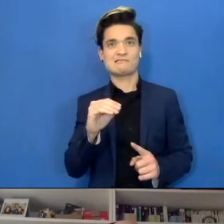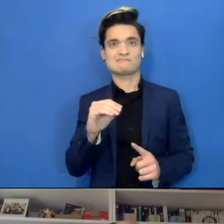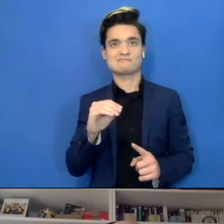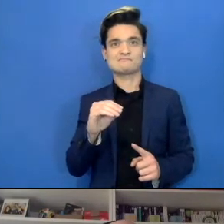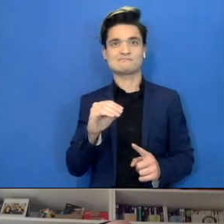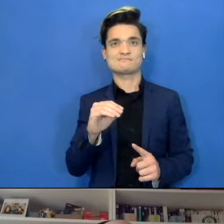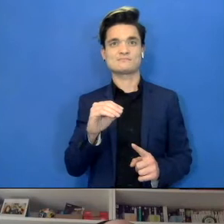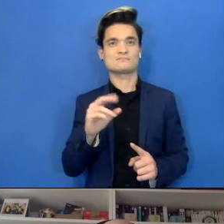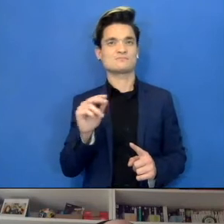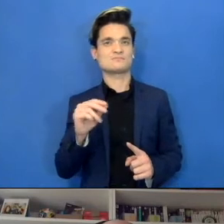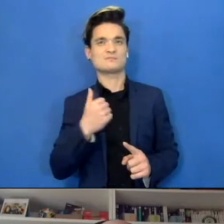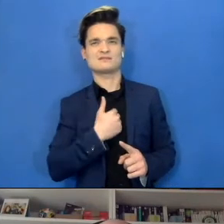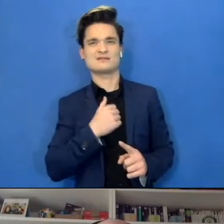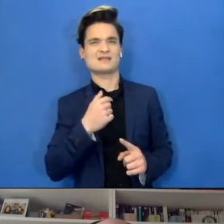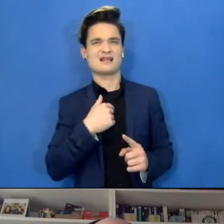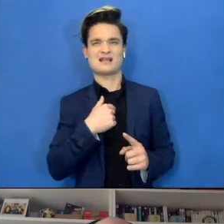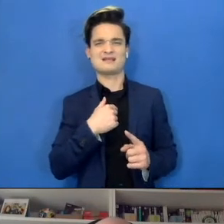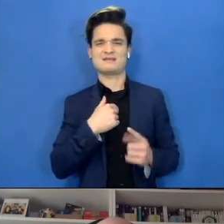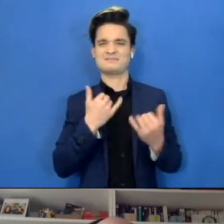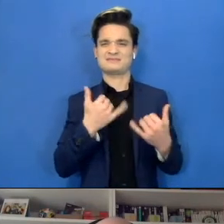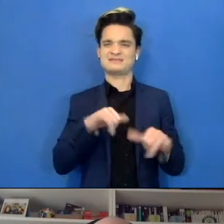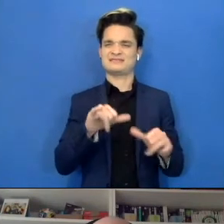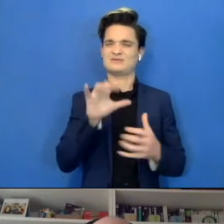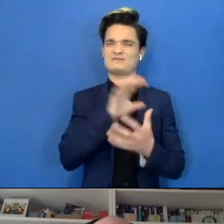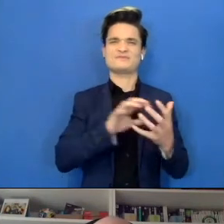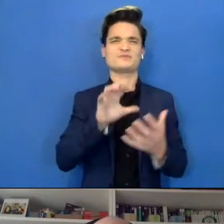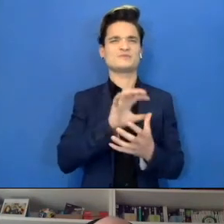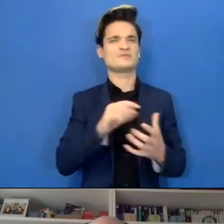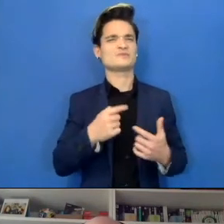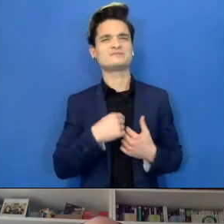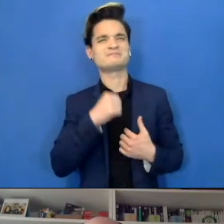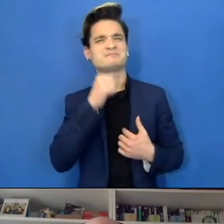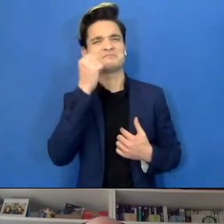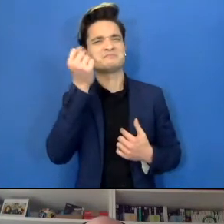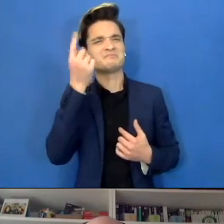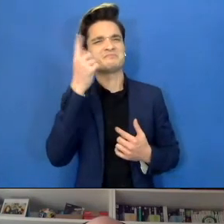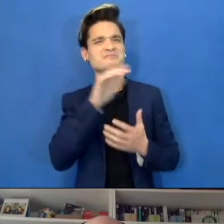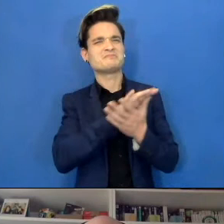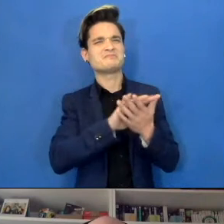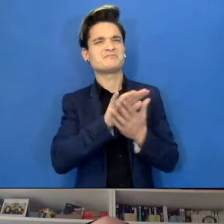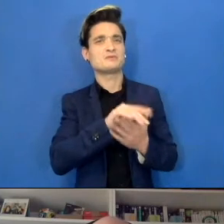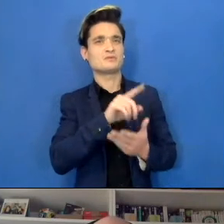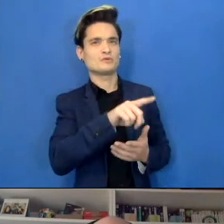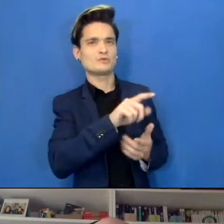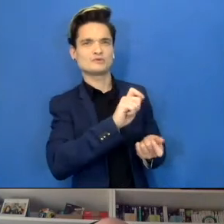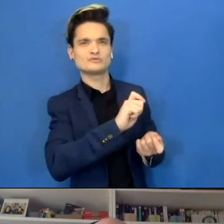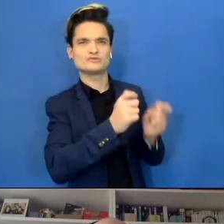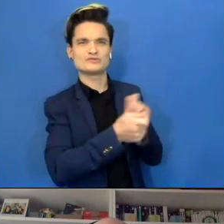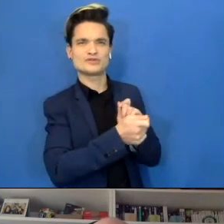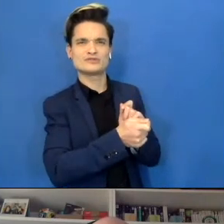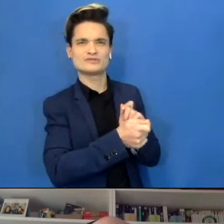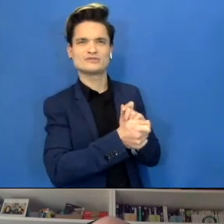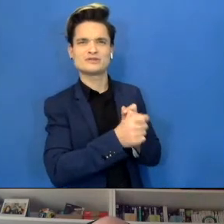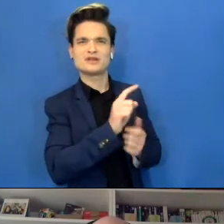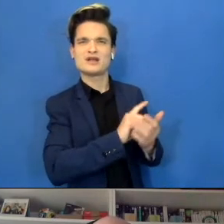Simone. Did you change the hour today as well? Because I'm a little bit fuzzy as well. It might just be one of those days.